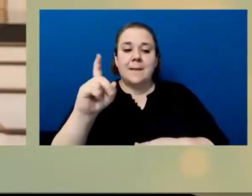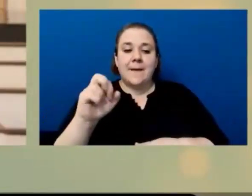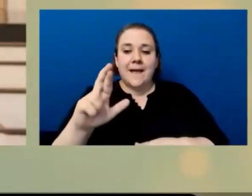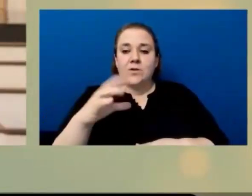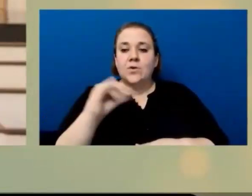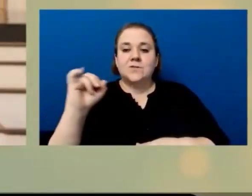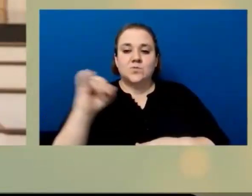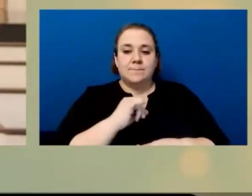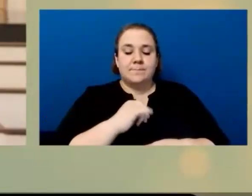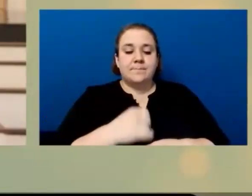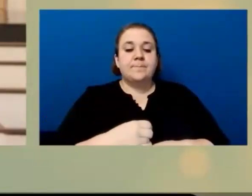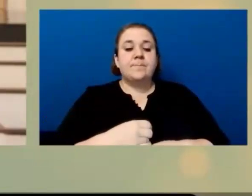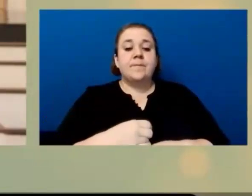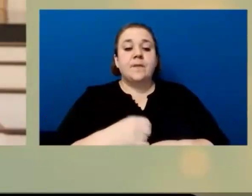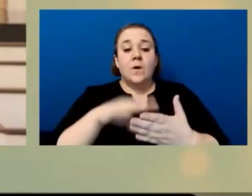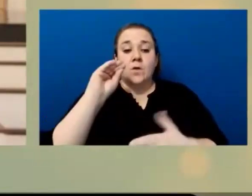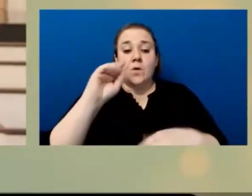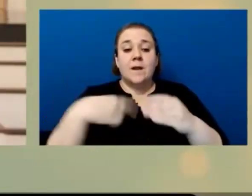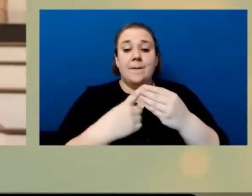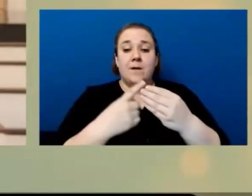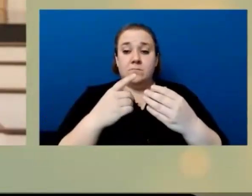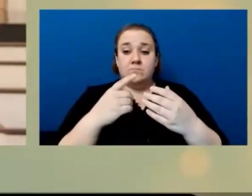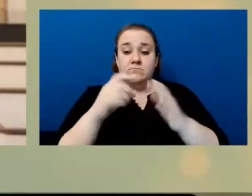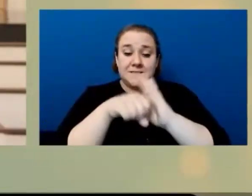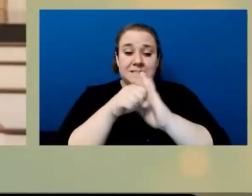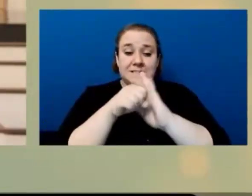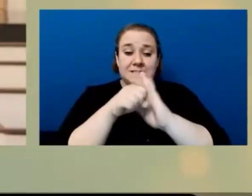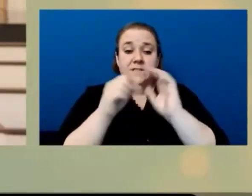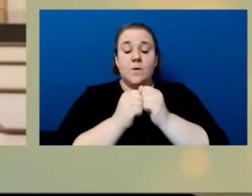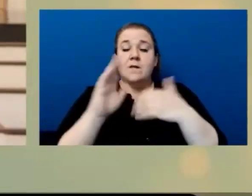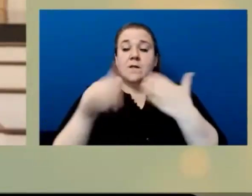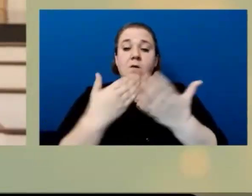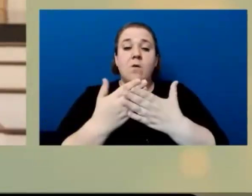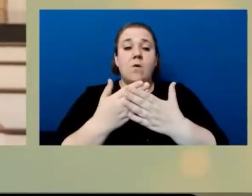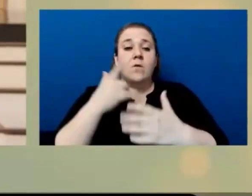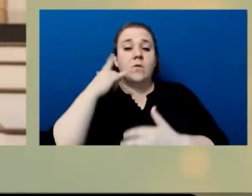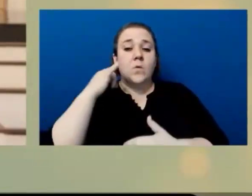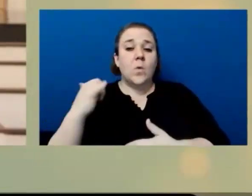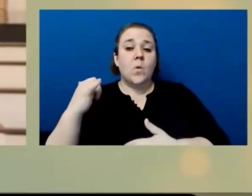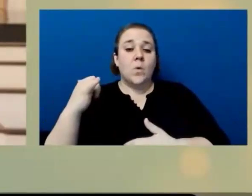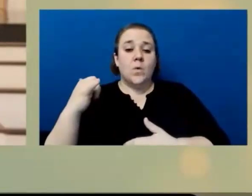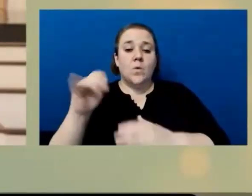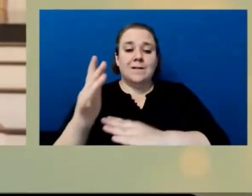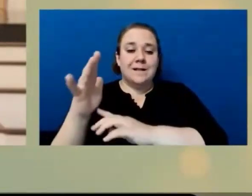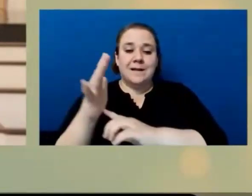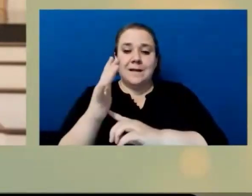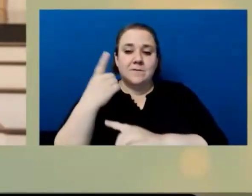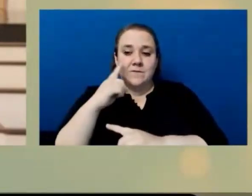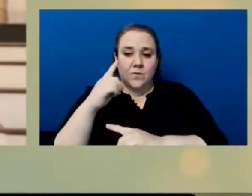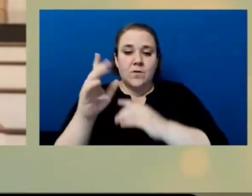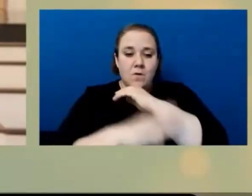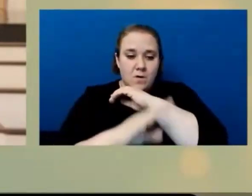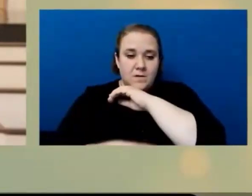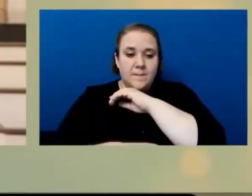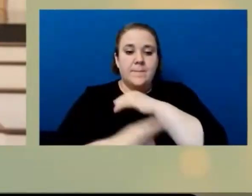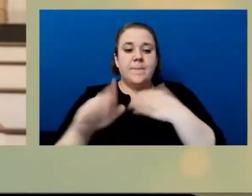fairy shrimp. We learn about the seasons too with the vermilion and golden leaves of autumn and the chattering